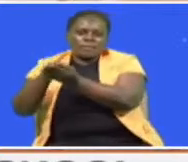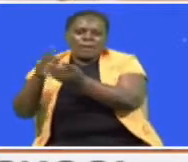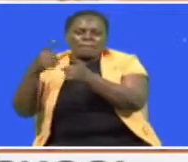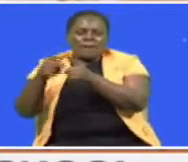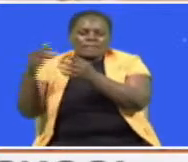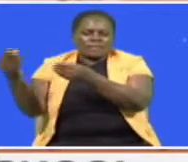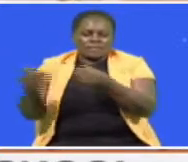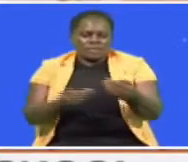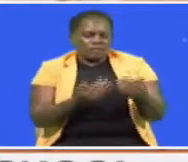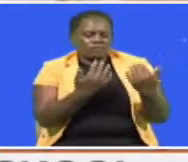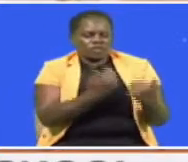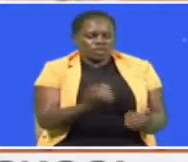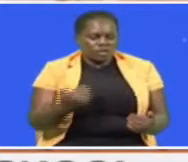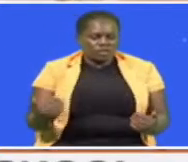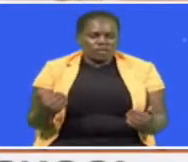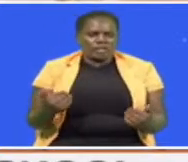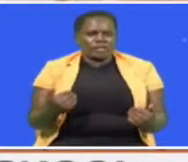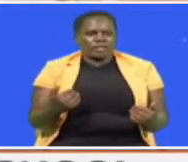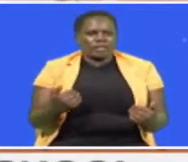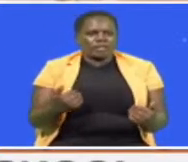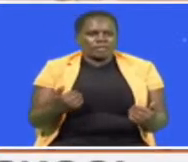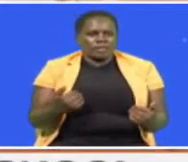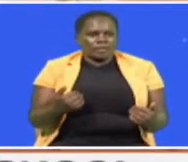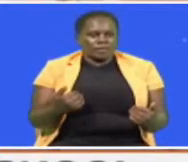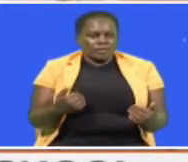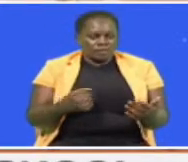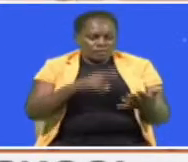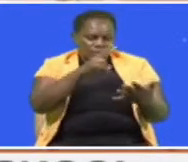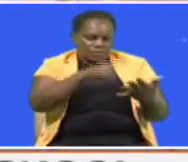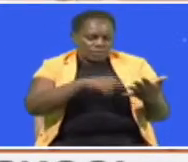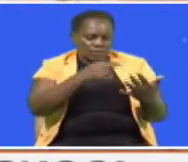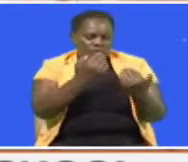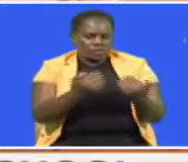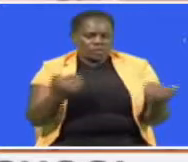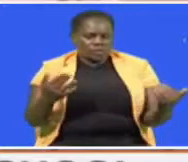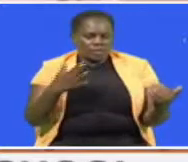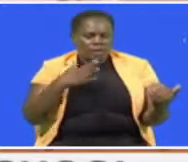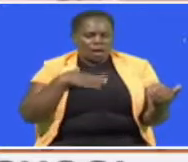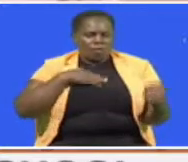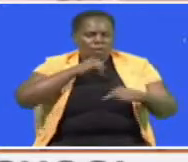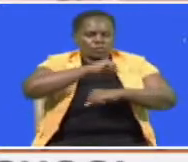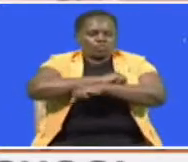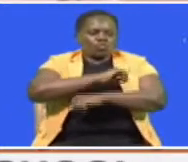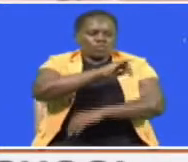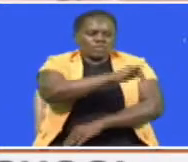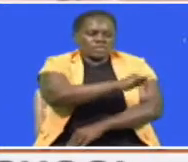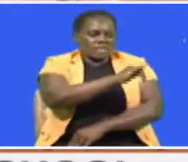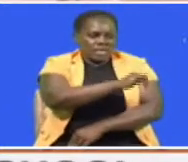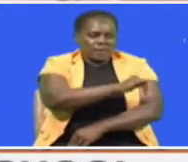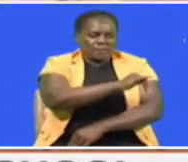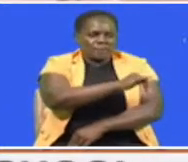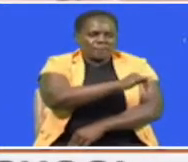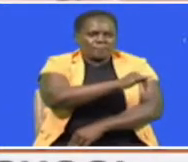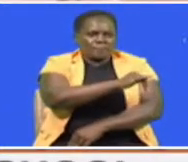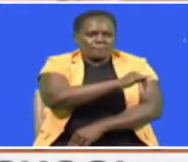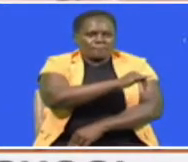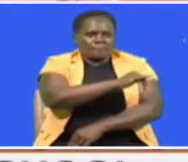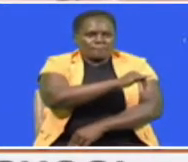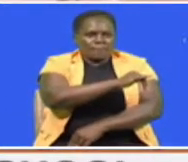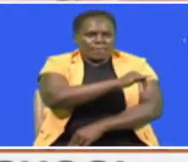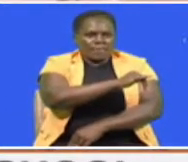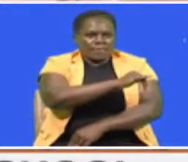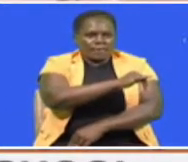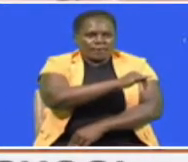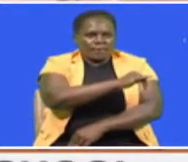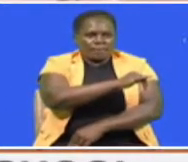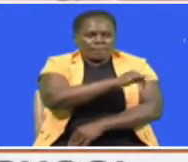children, so that as they keep on being nomadic, we can have their children in our boarding school, and that does not make them to leave their